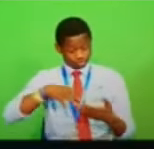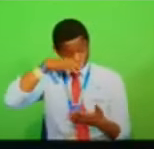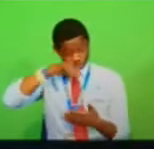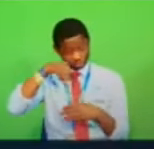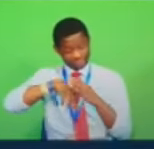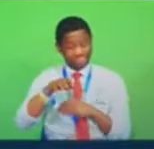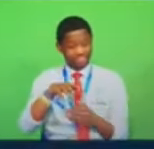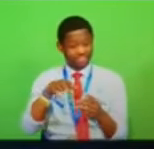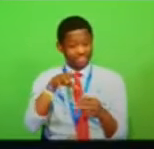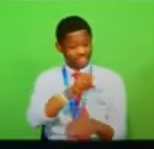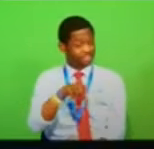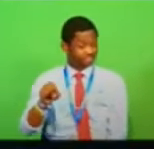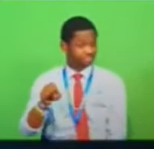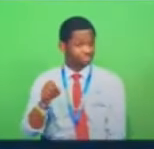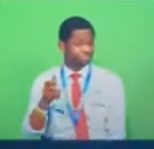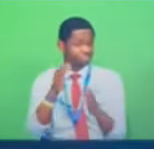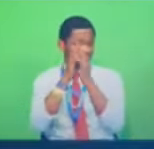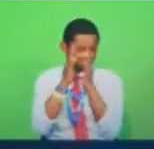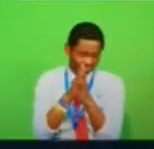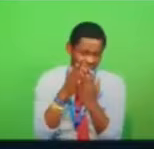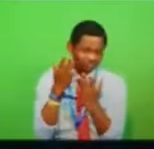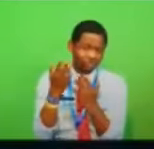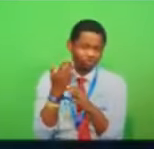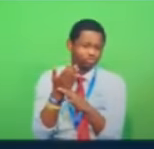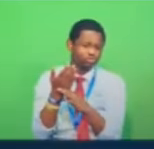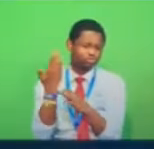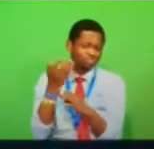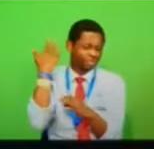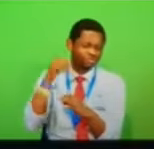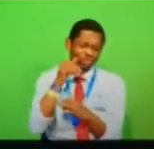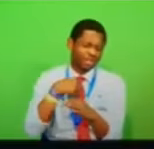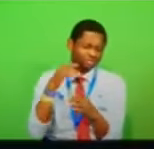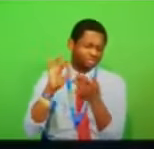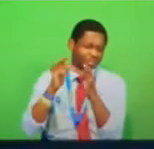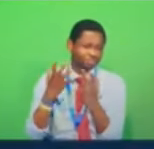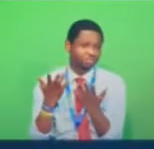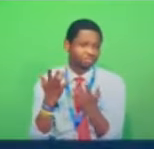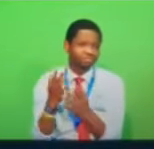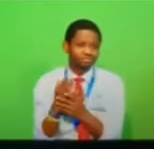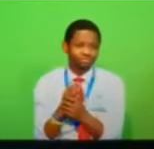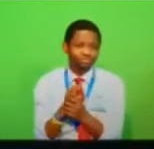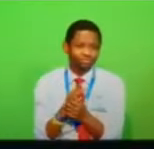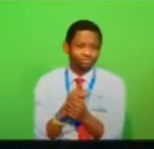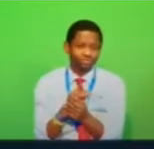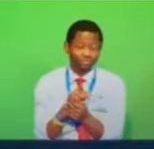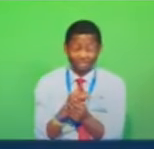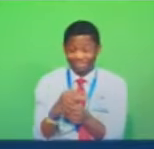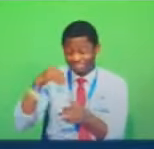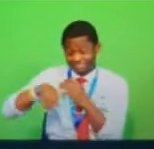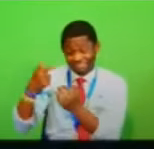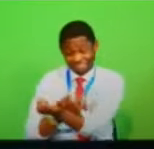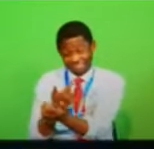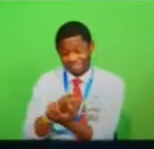in the secondary school, pre-internet times, and if I say pre-internet, I'm talking about Ghana pre-internet, because some people had the internet